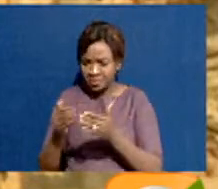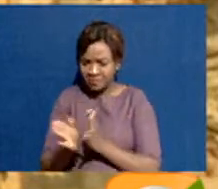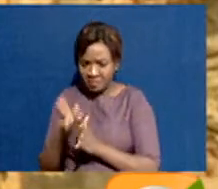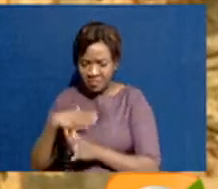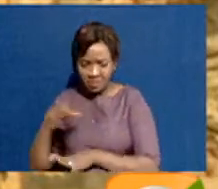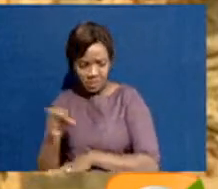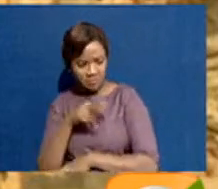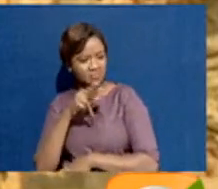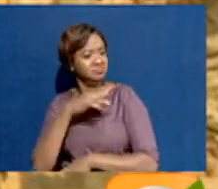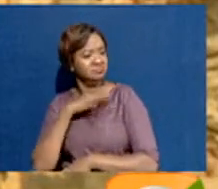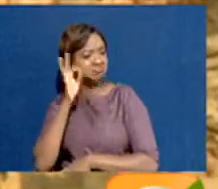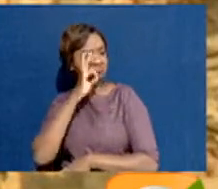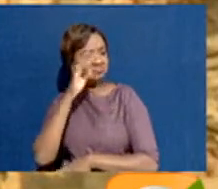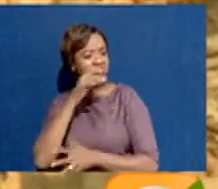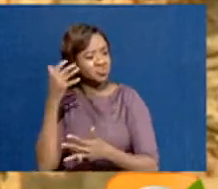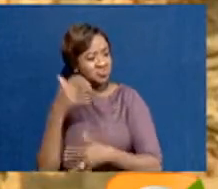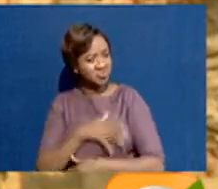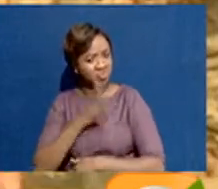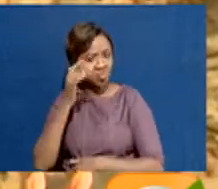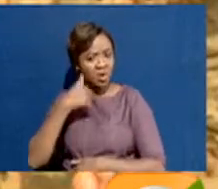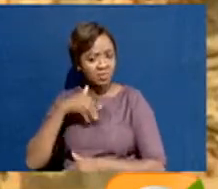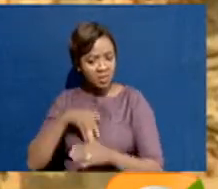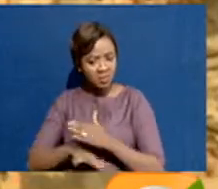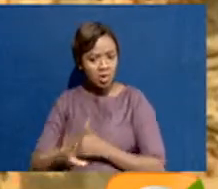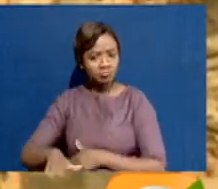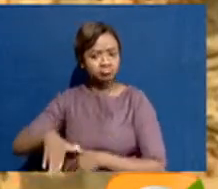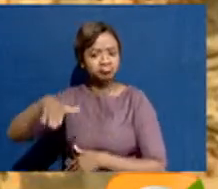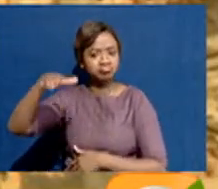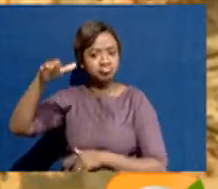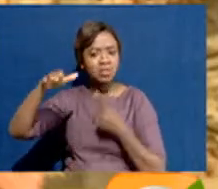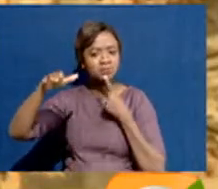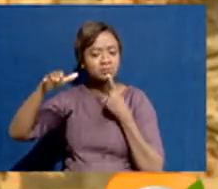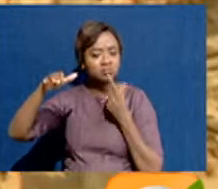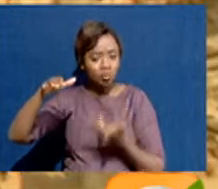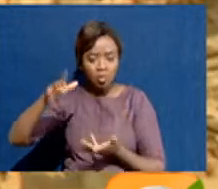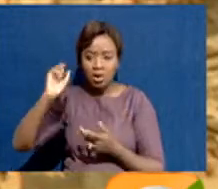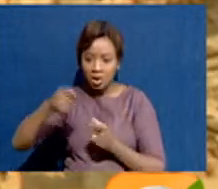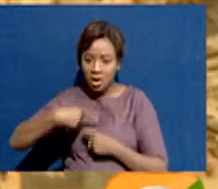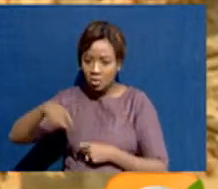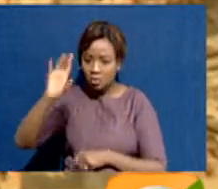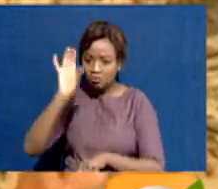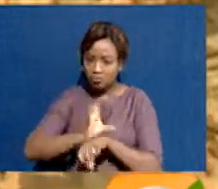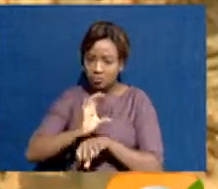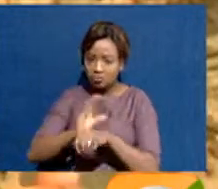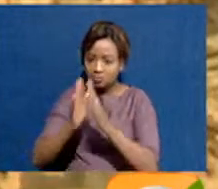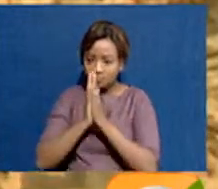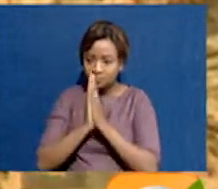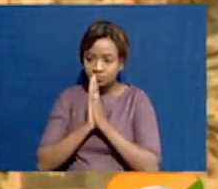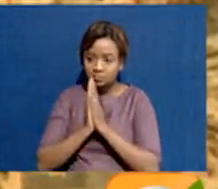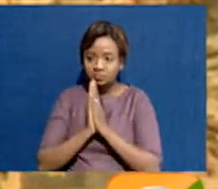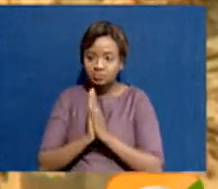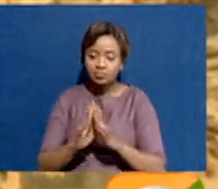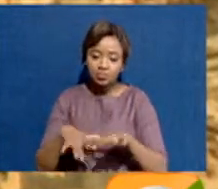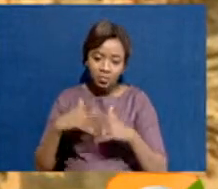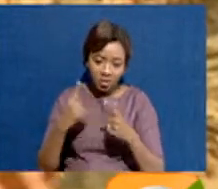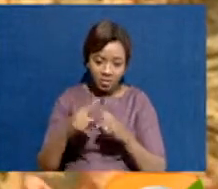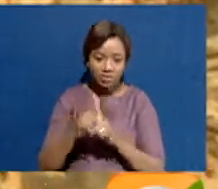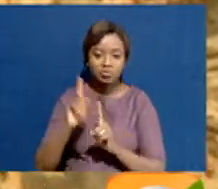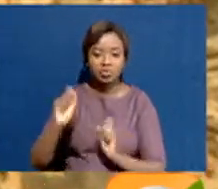kinyume na vile ambavyo tumelelewa. Umelelewa ya kwamba unaweza enda kanisa kuomba Mungu na still you can go to